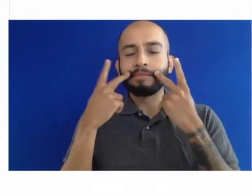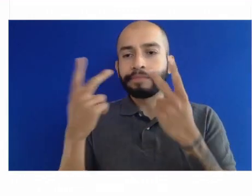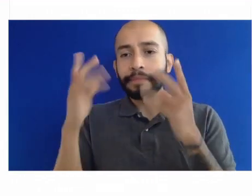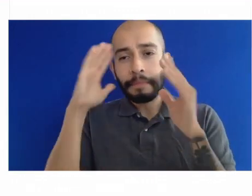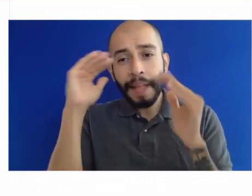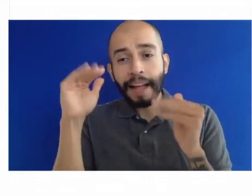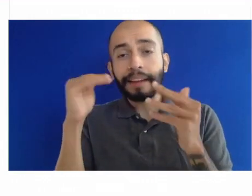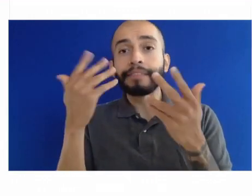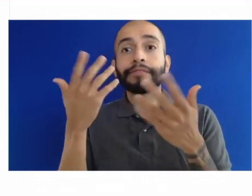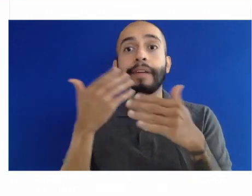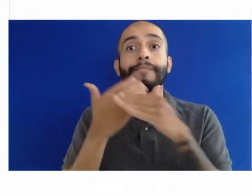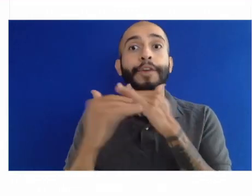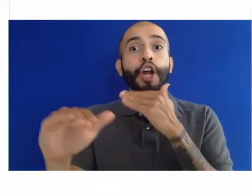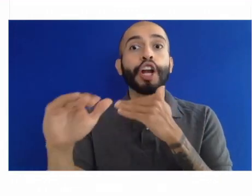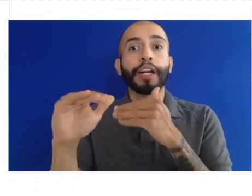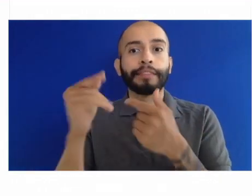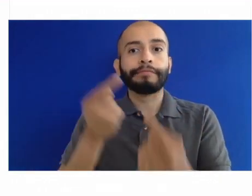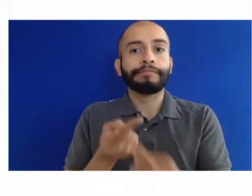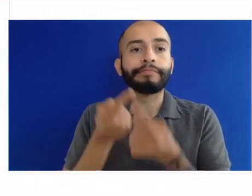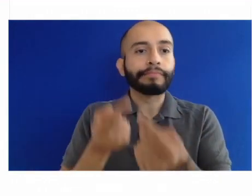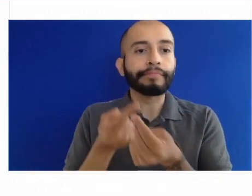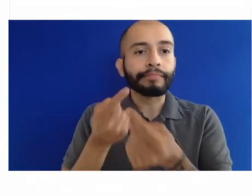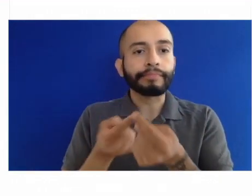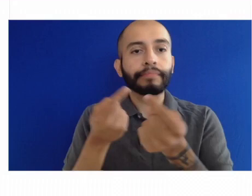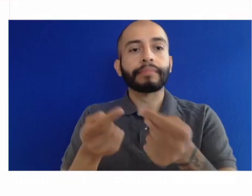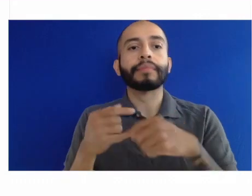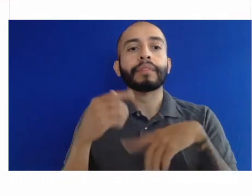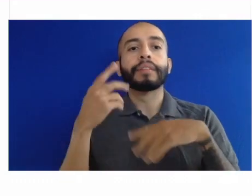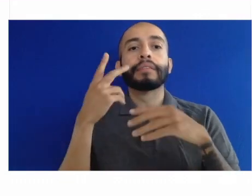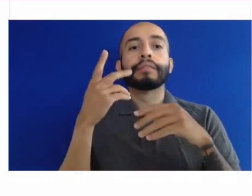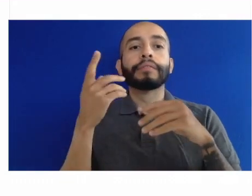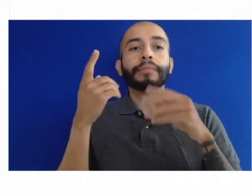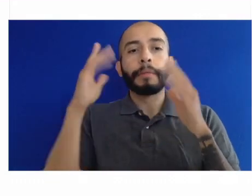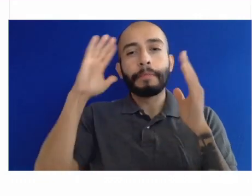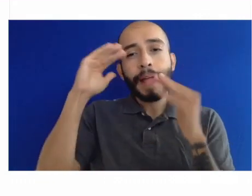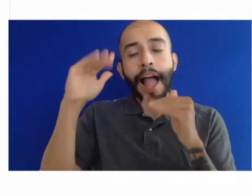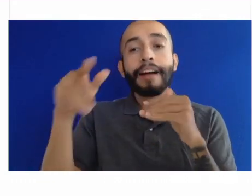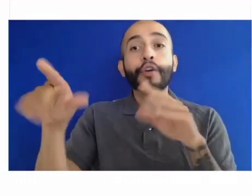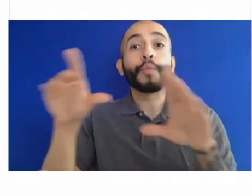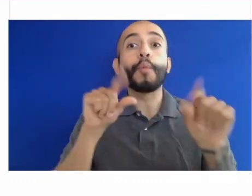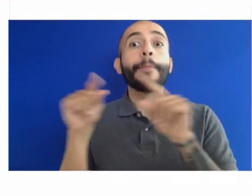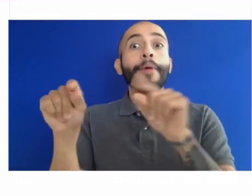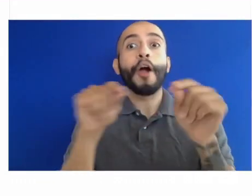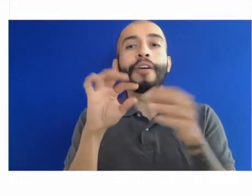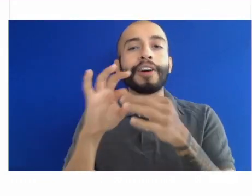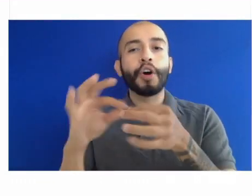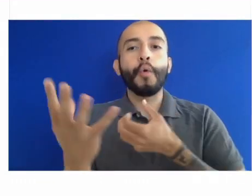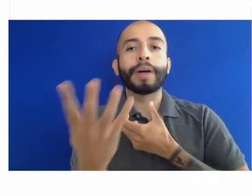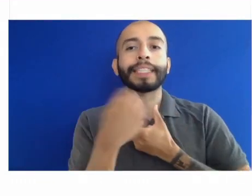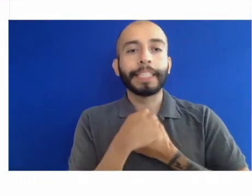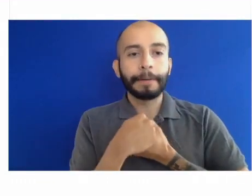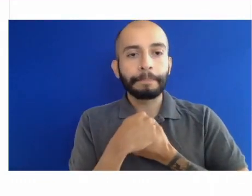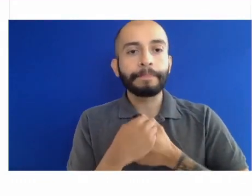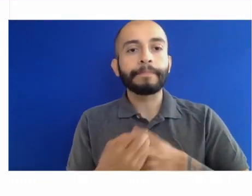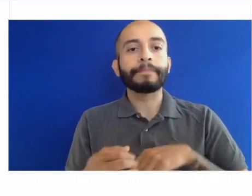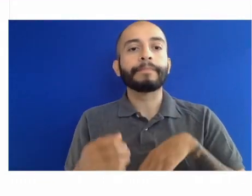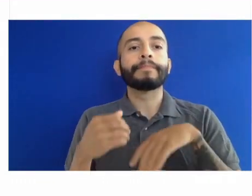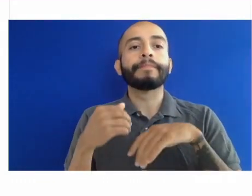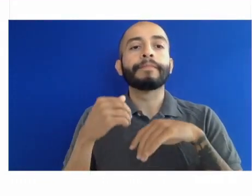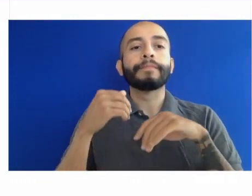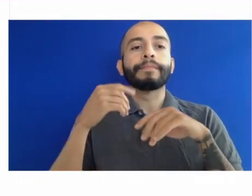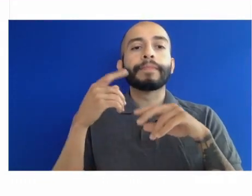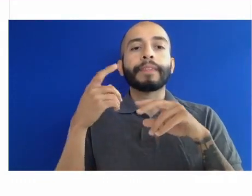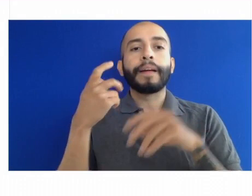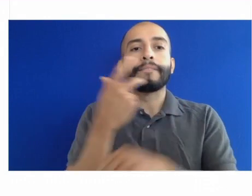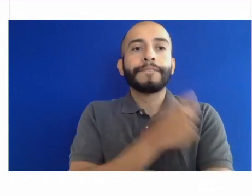the under 5s get their vaccine authorization. So, I think that we shouldn't be caught by surprise here. This is something that we're